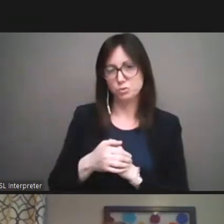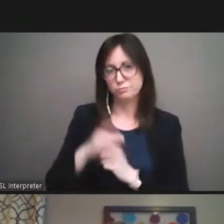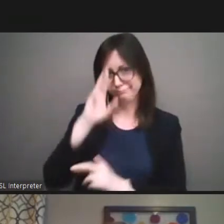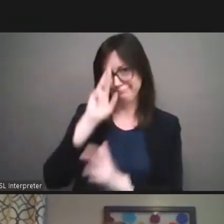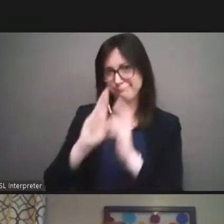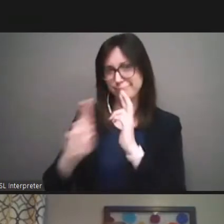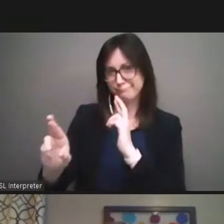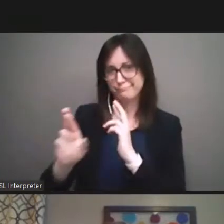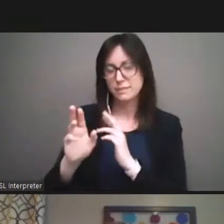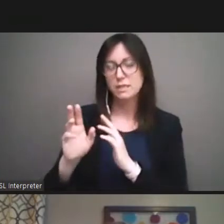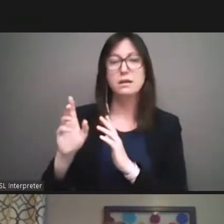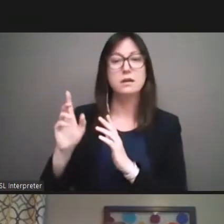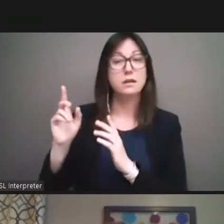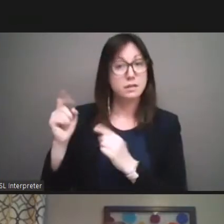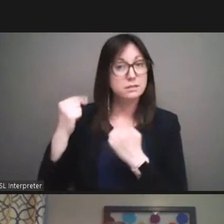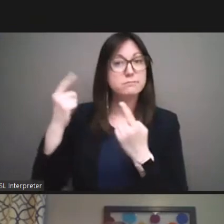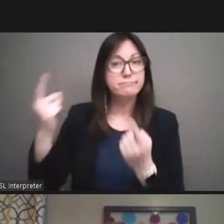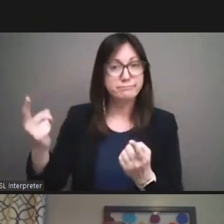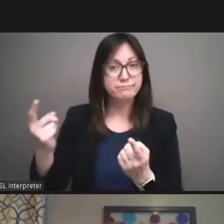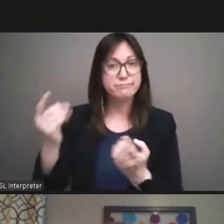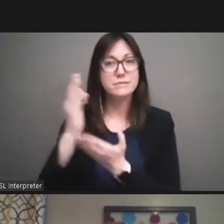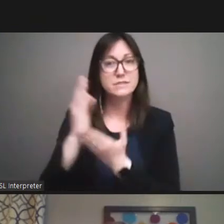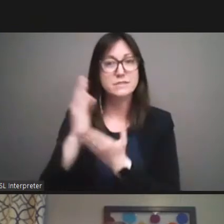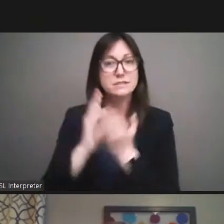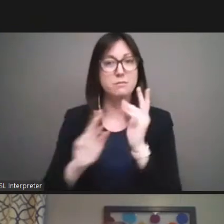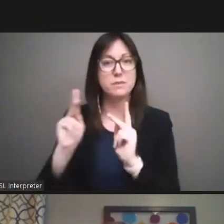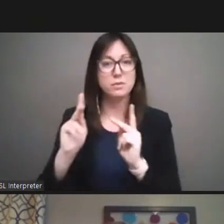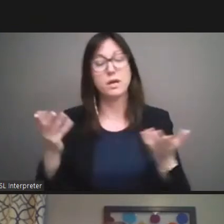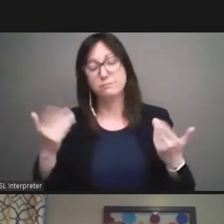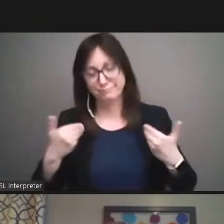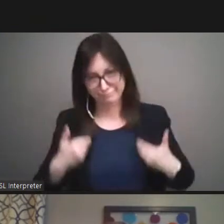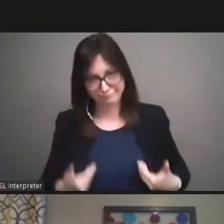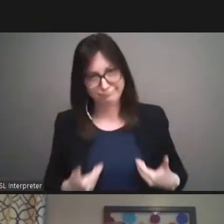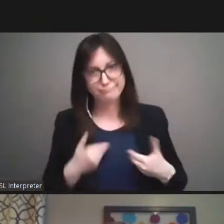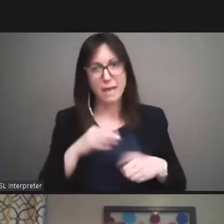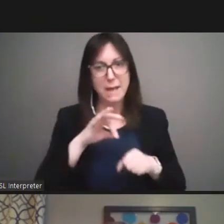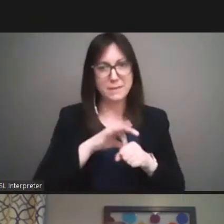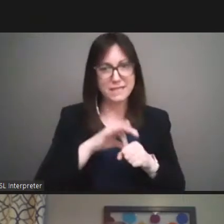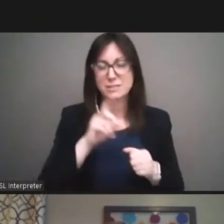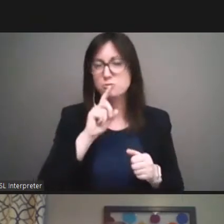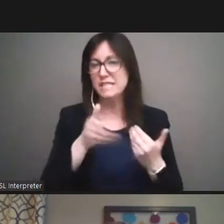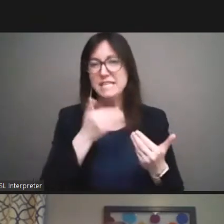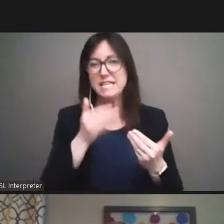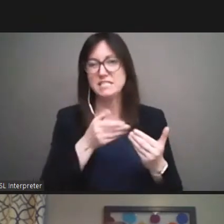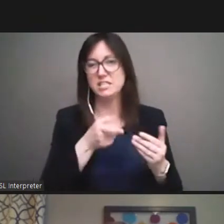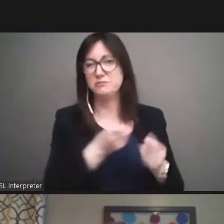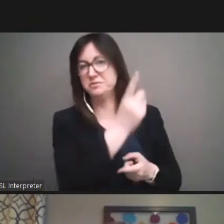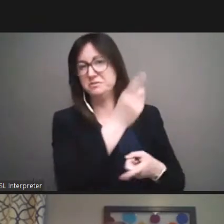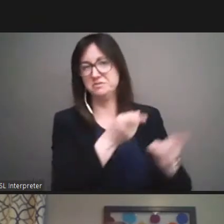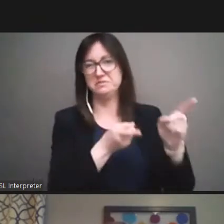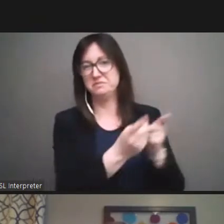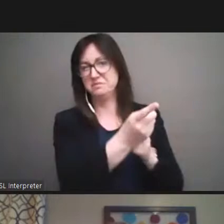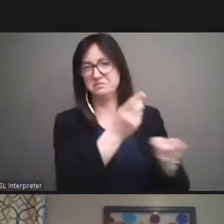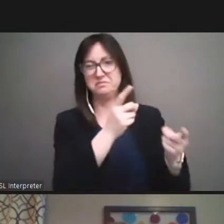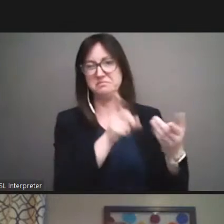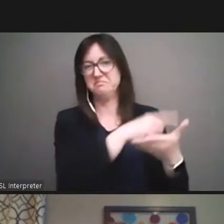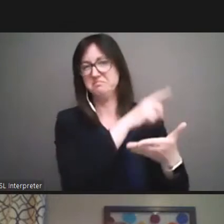of late, there's people who will do things, because I am an elected official, it's easy to throw out comments and say horrible things,